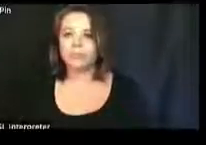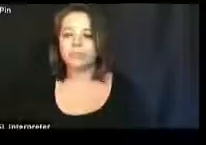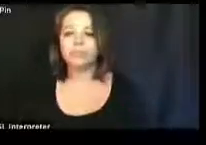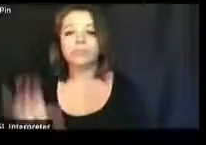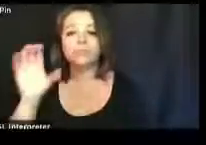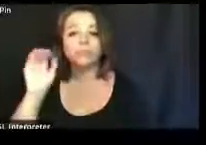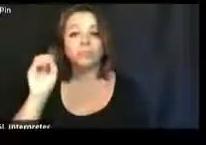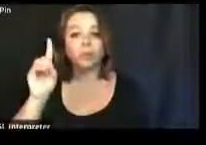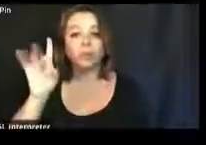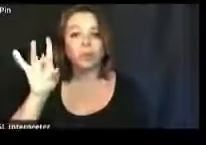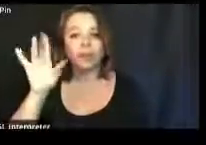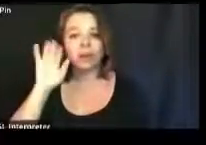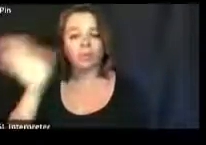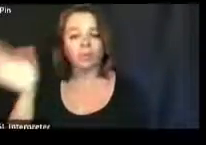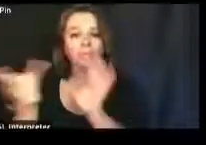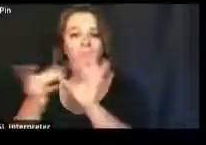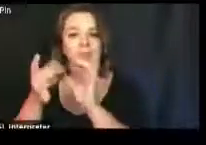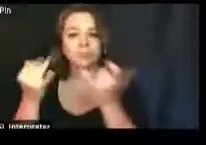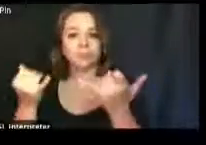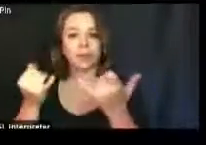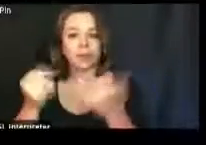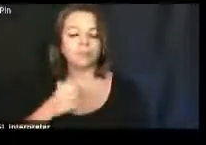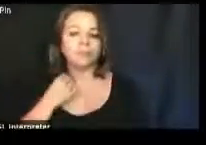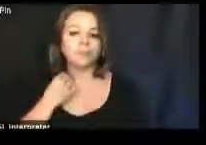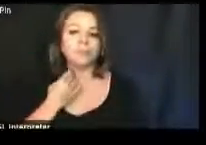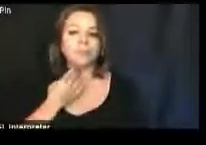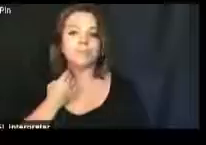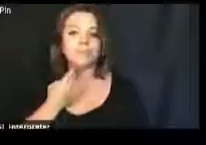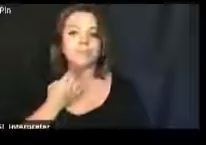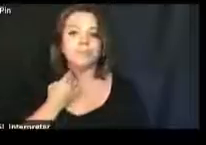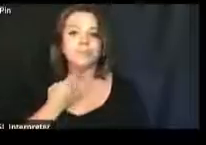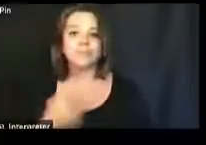018, I will be promoting you now.